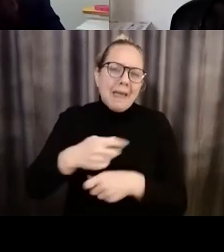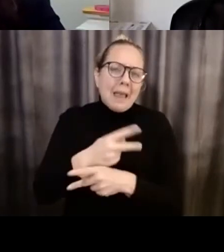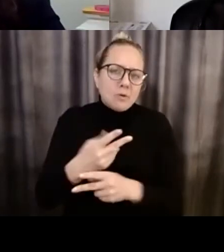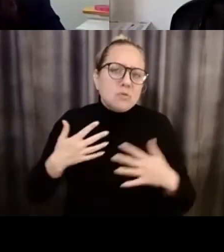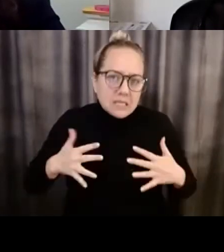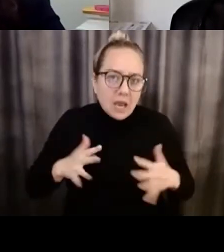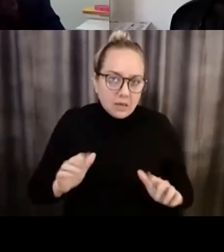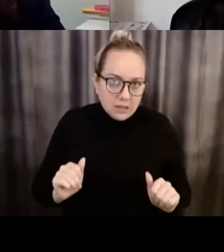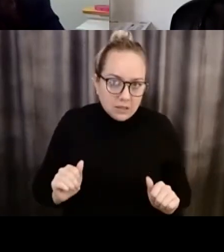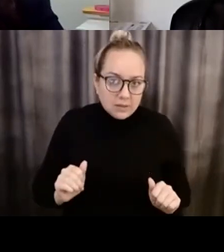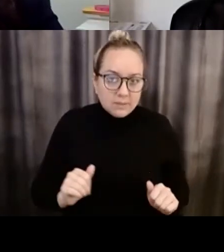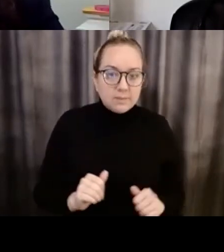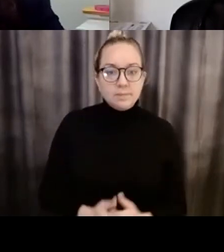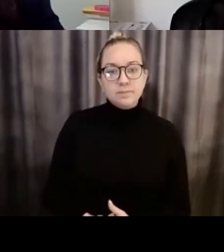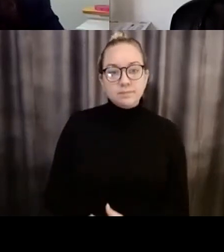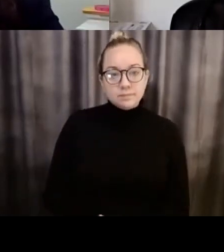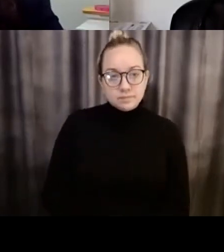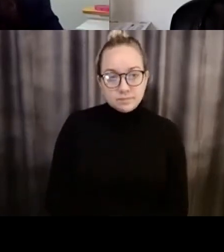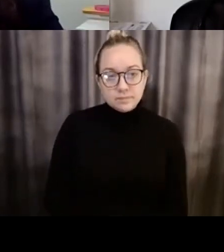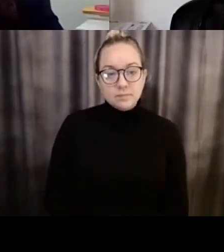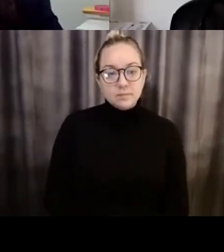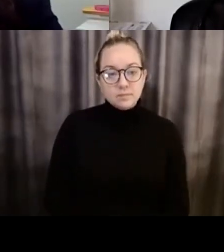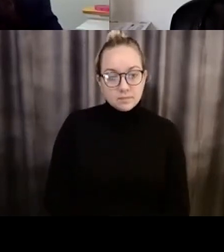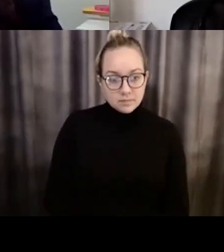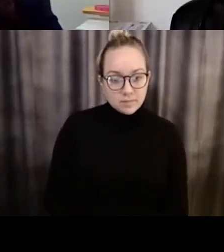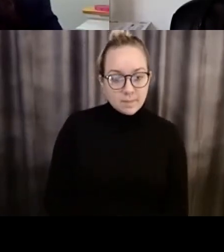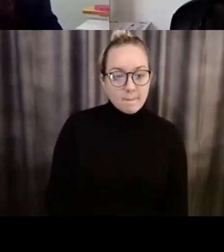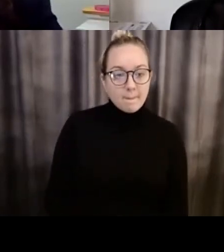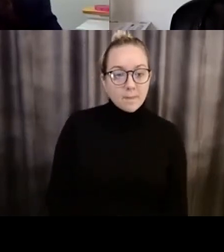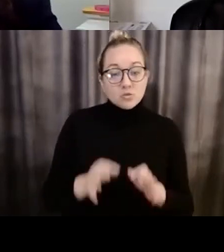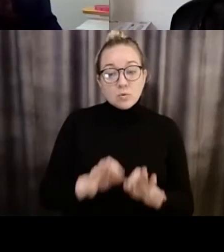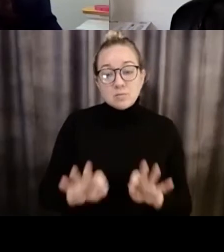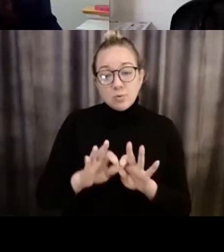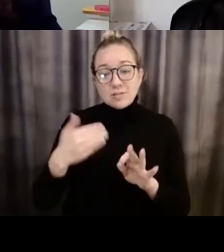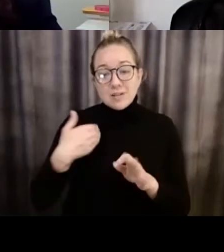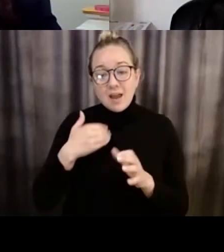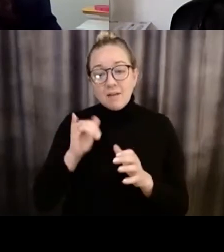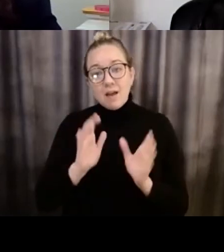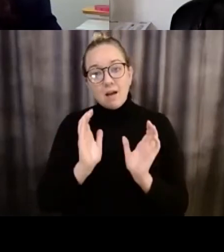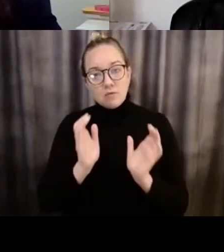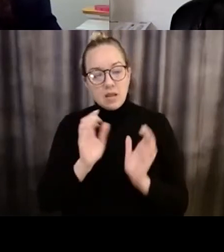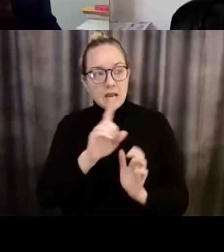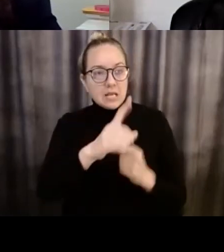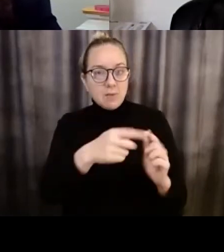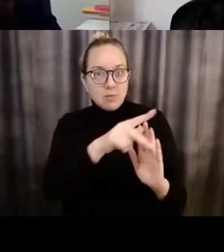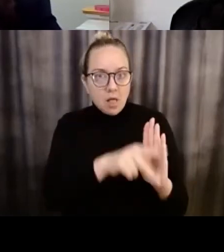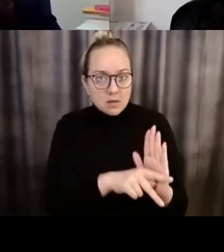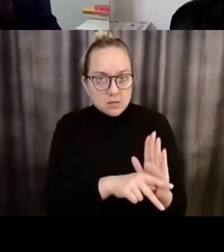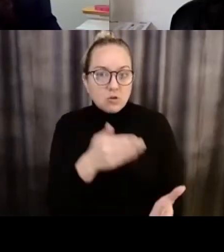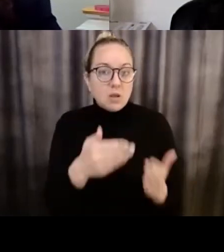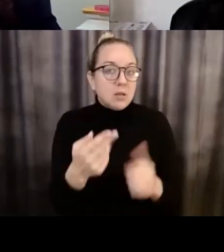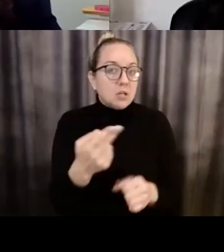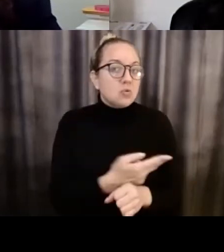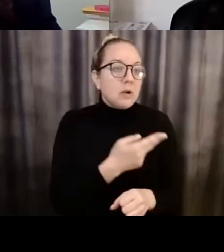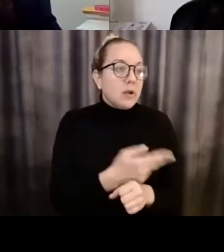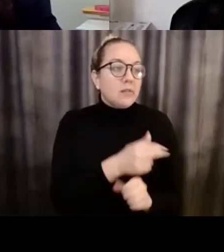Having conversations and seeing what are the policies, how are they protecting you, whether that's, you know, wearing the surgical,